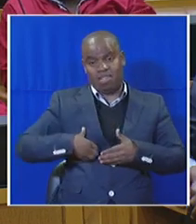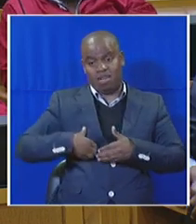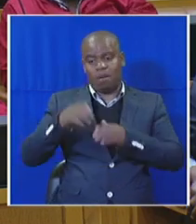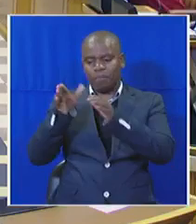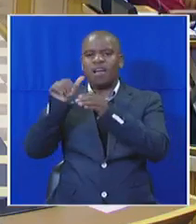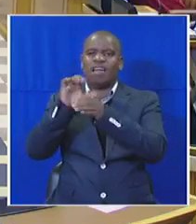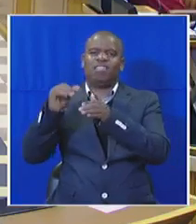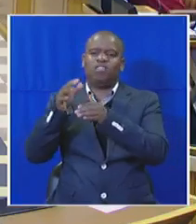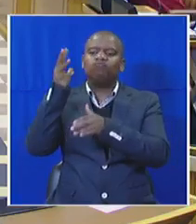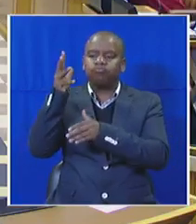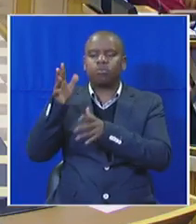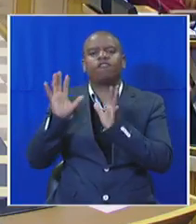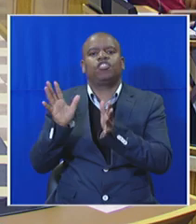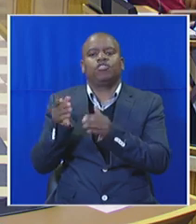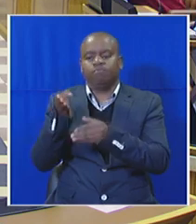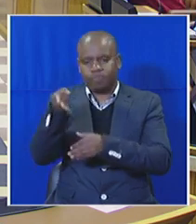somlomo.